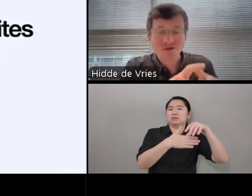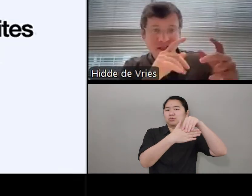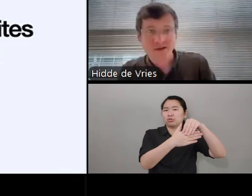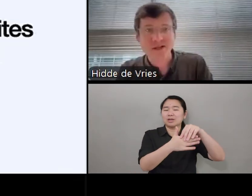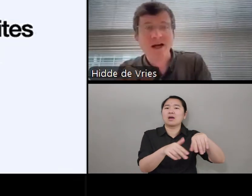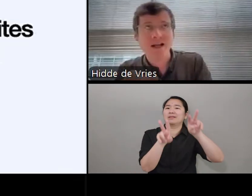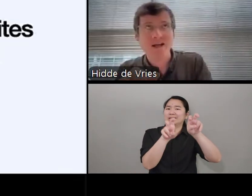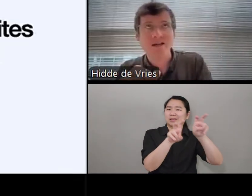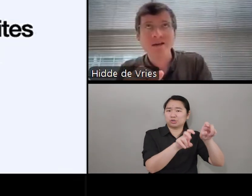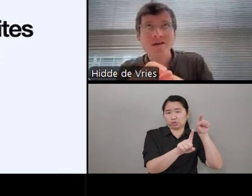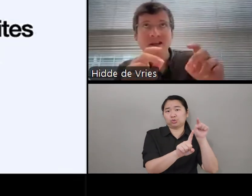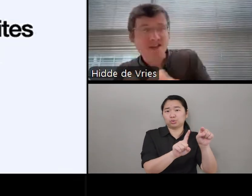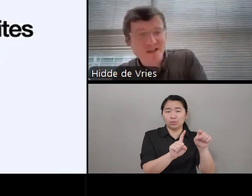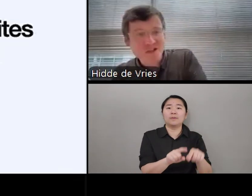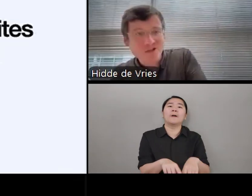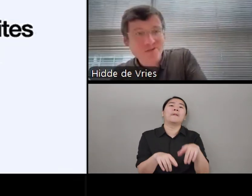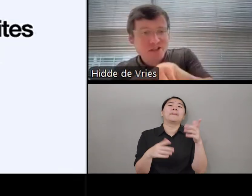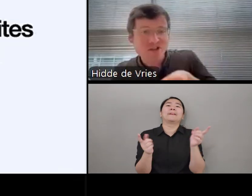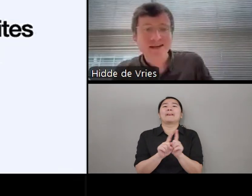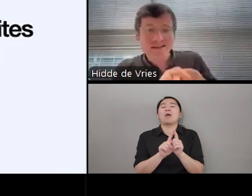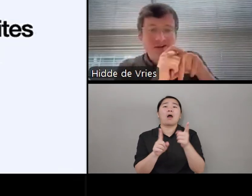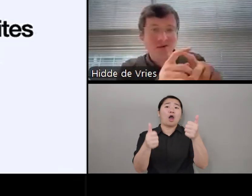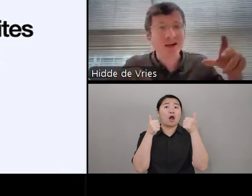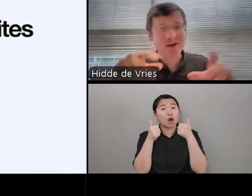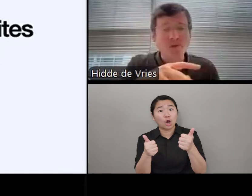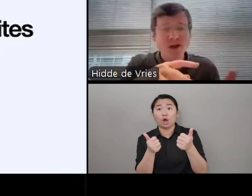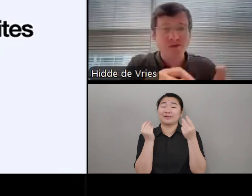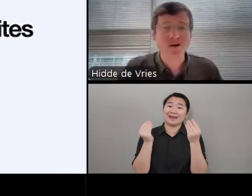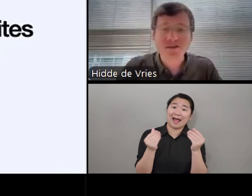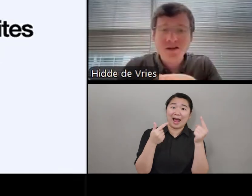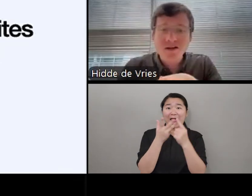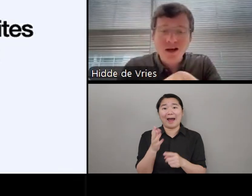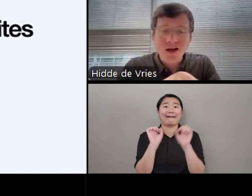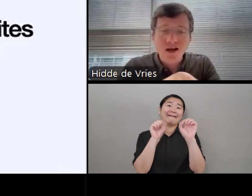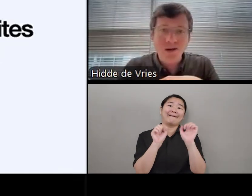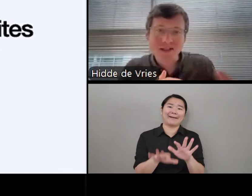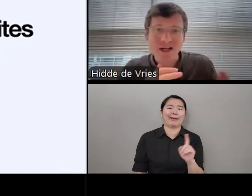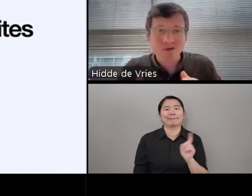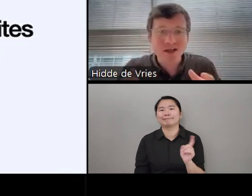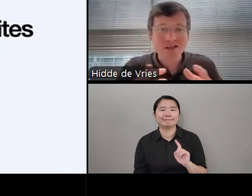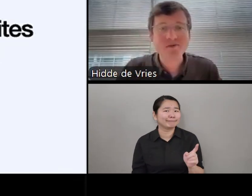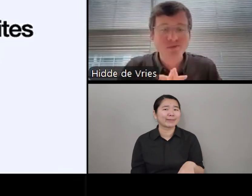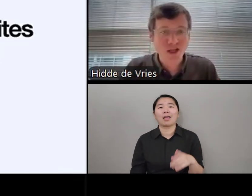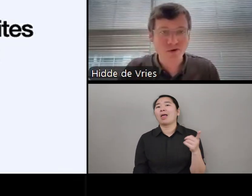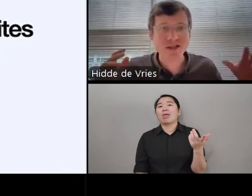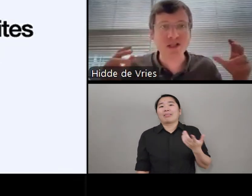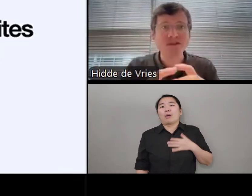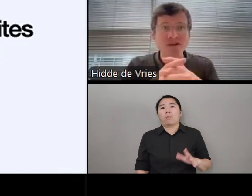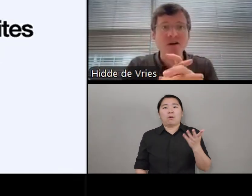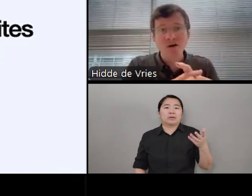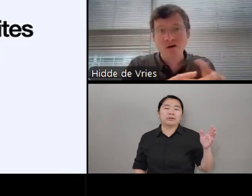describe success criteria and then list issues for each. So they want to kind of swap that around. It might sound like the same thing, but they